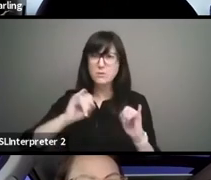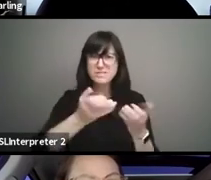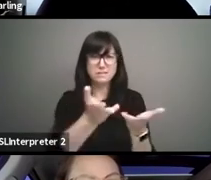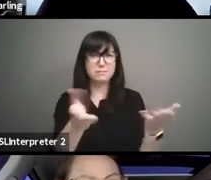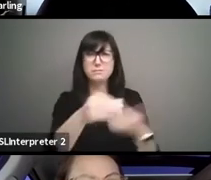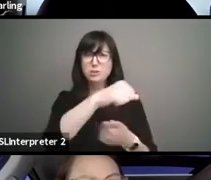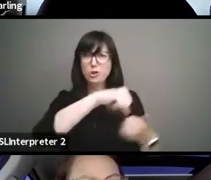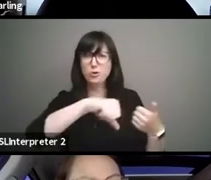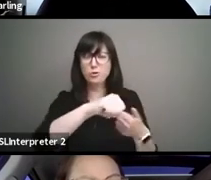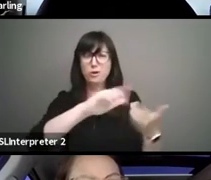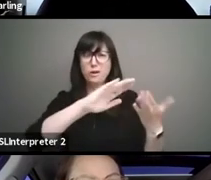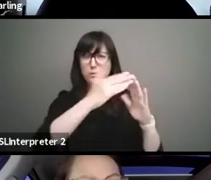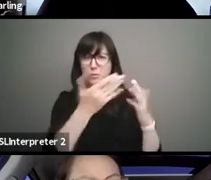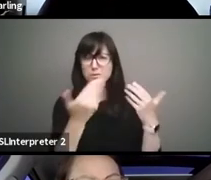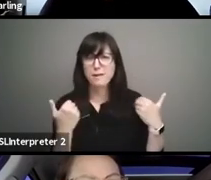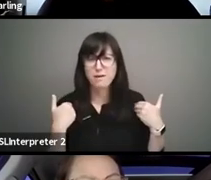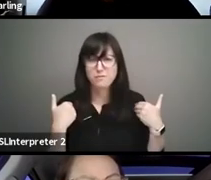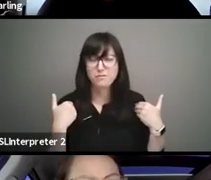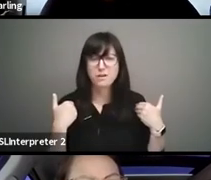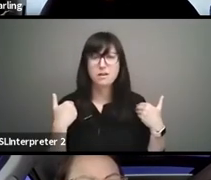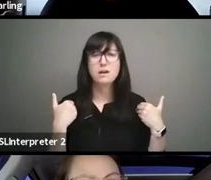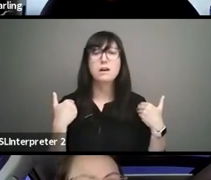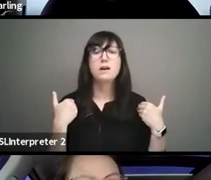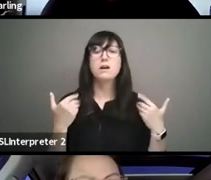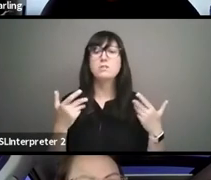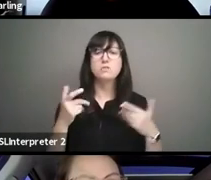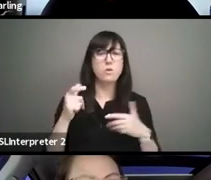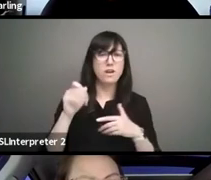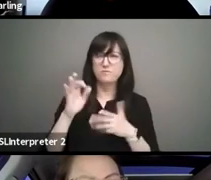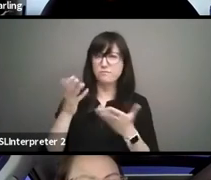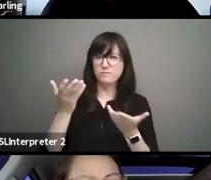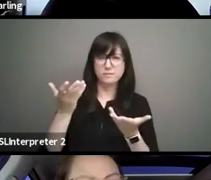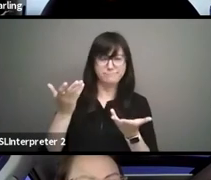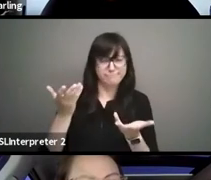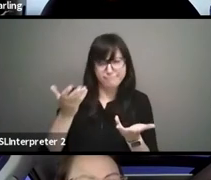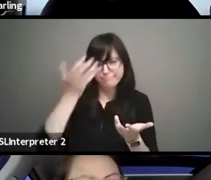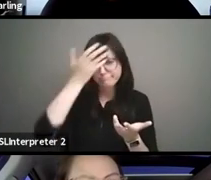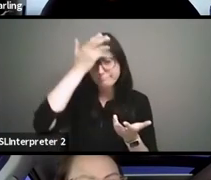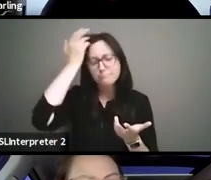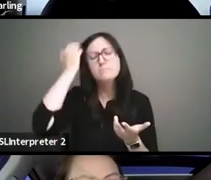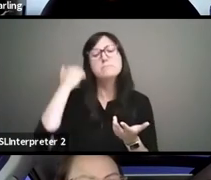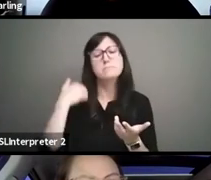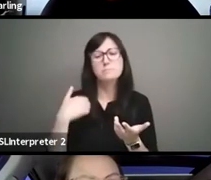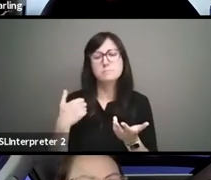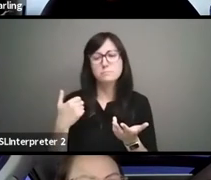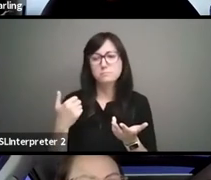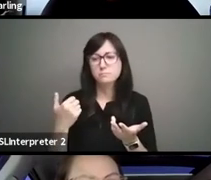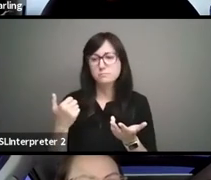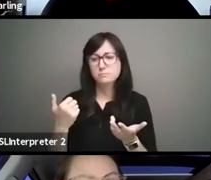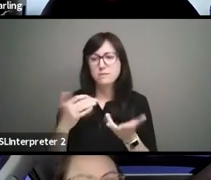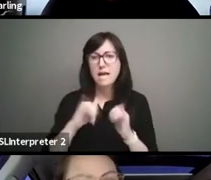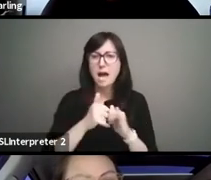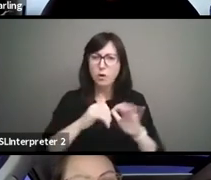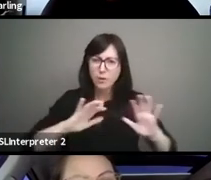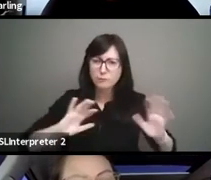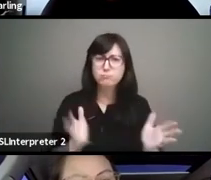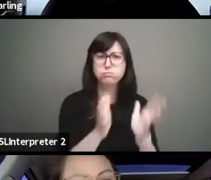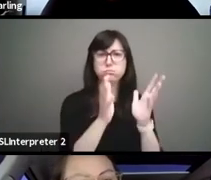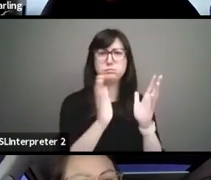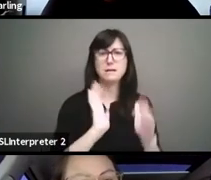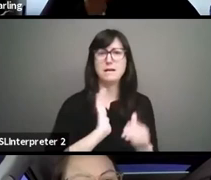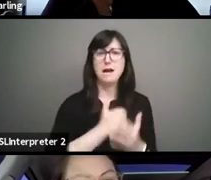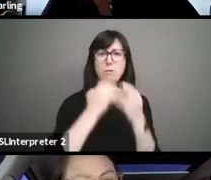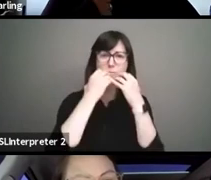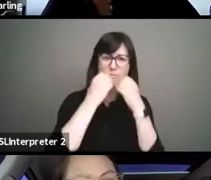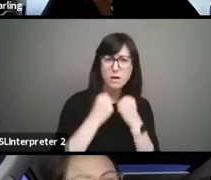So instead of organizing past cops, how do we think about organizing the presence of the values and